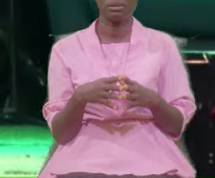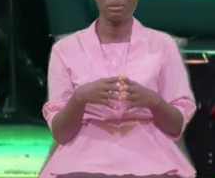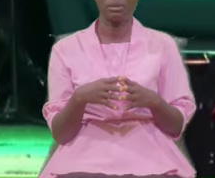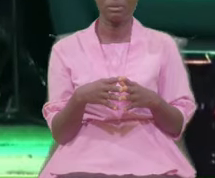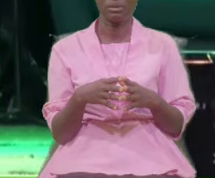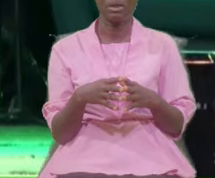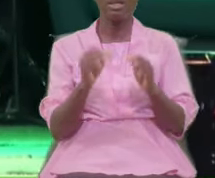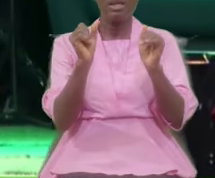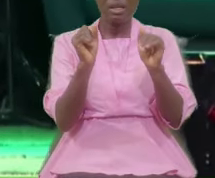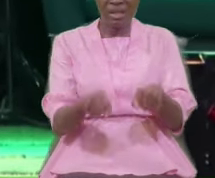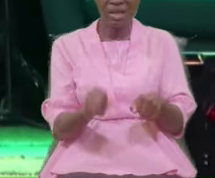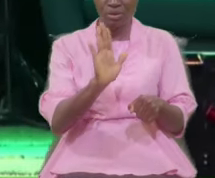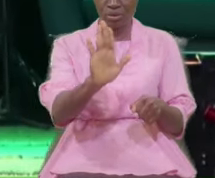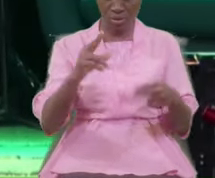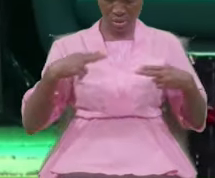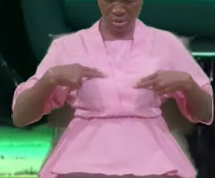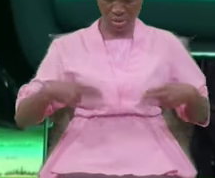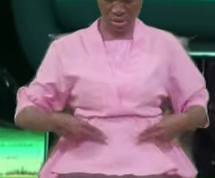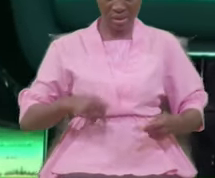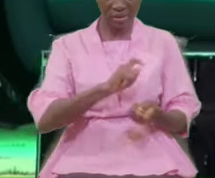HE for the